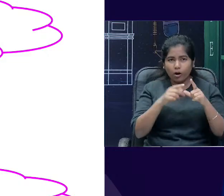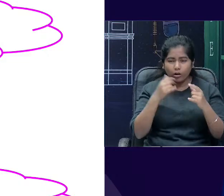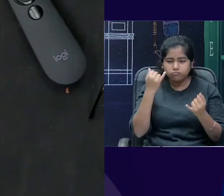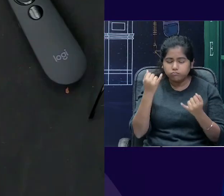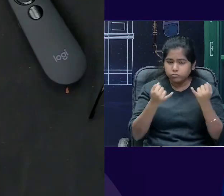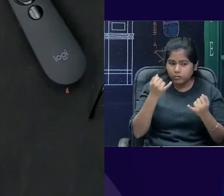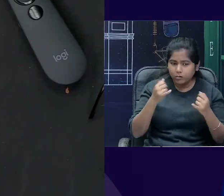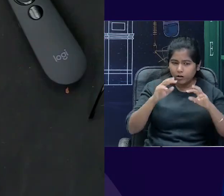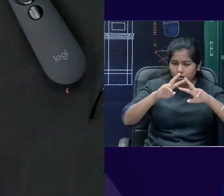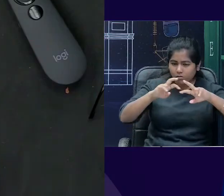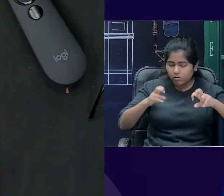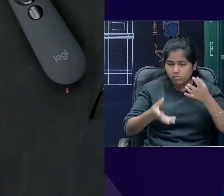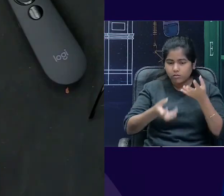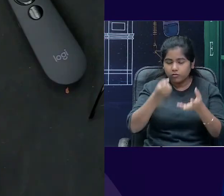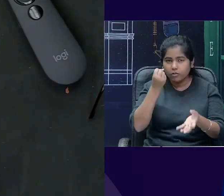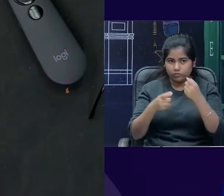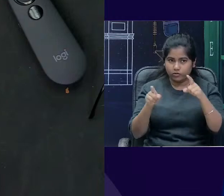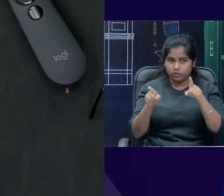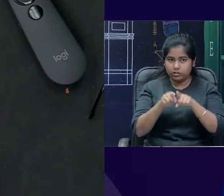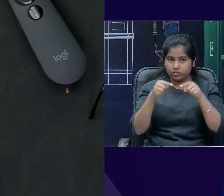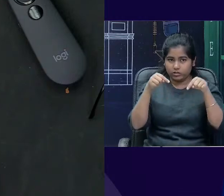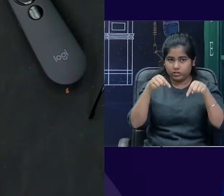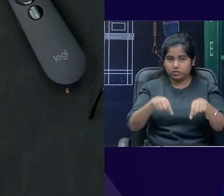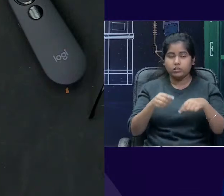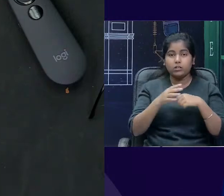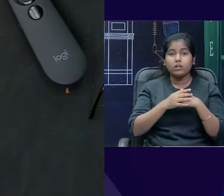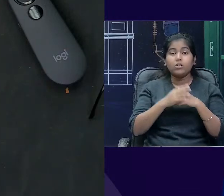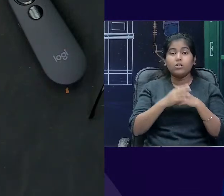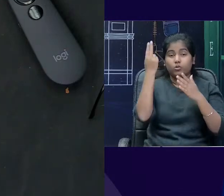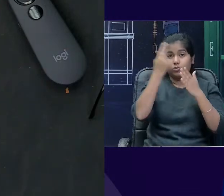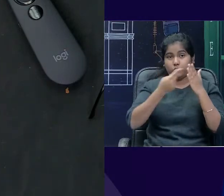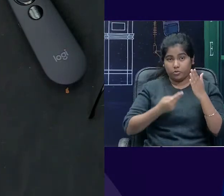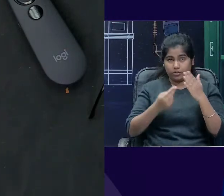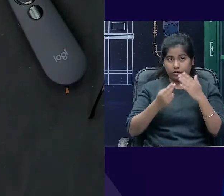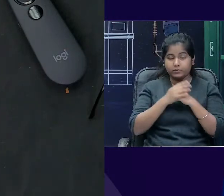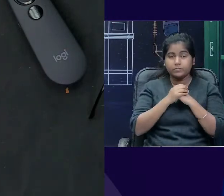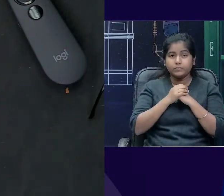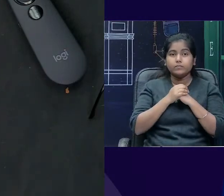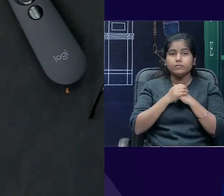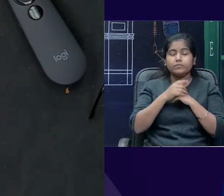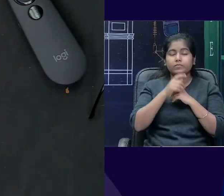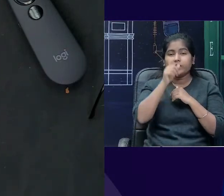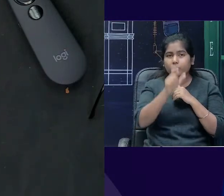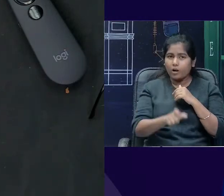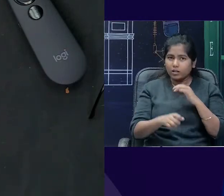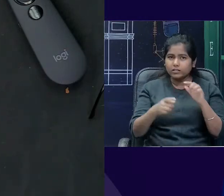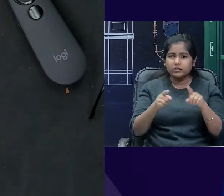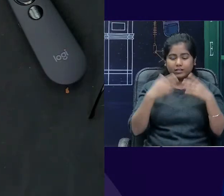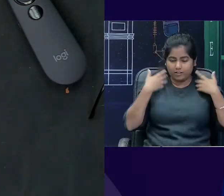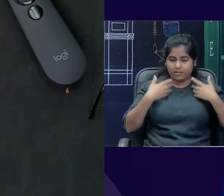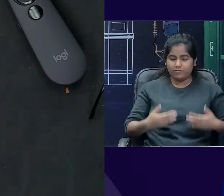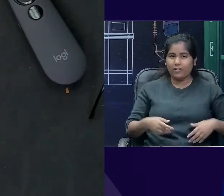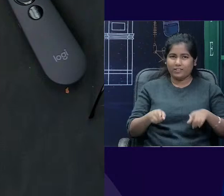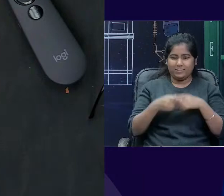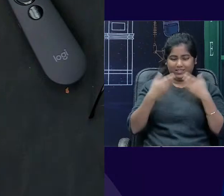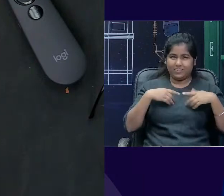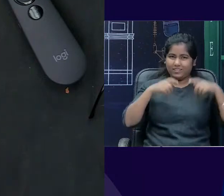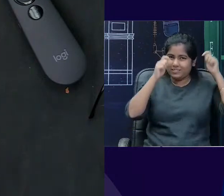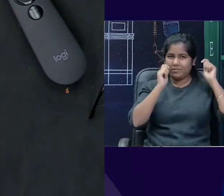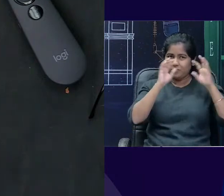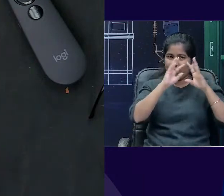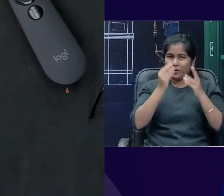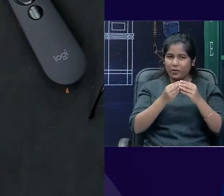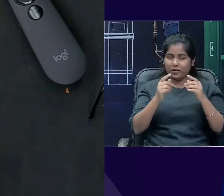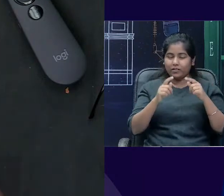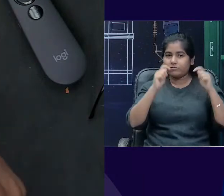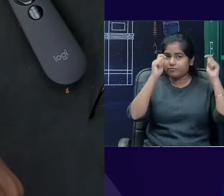see, this is one drawing. Oh, yes. The person or the appearance which I was carrying,